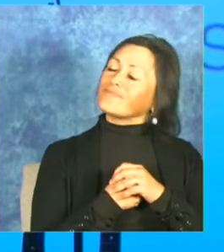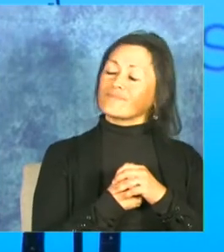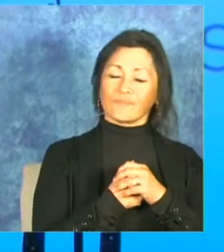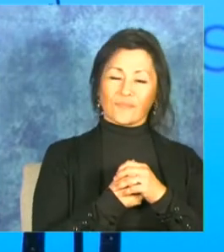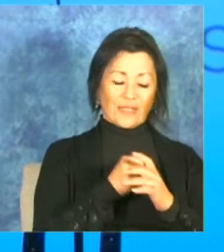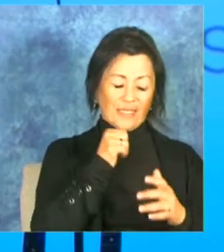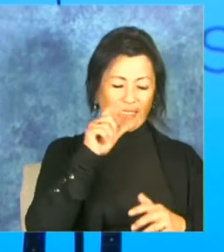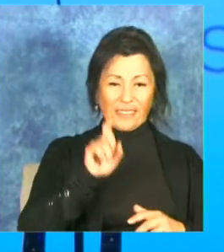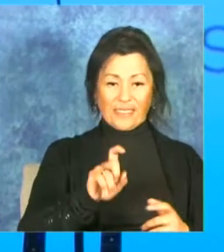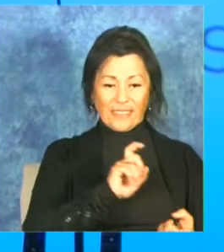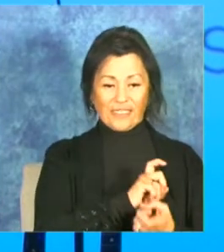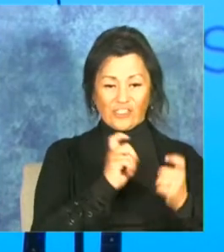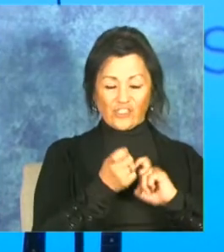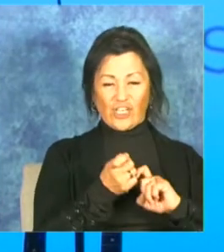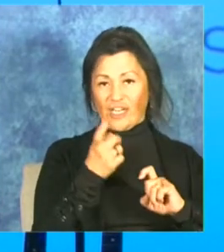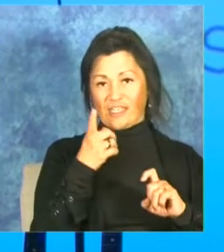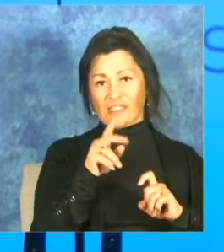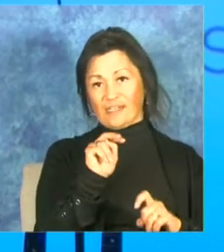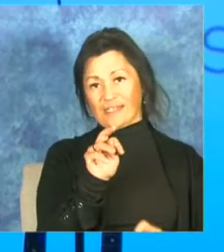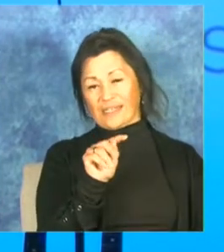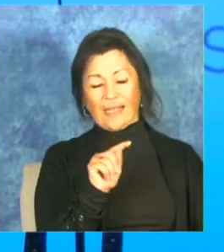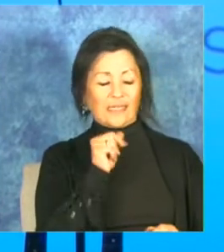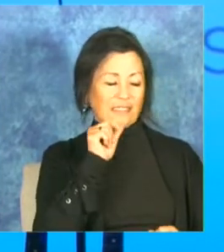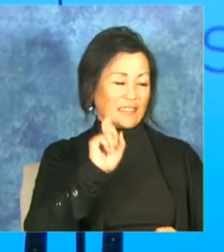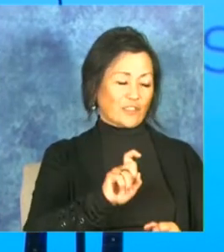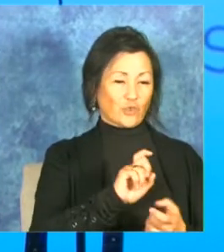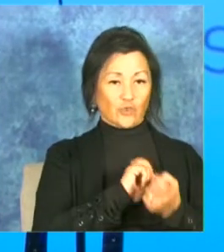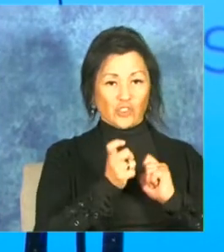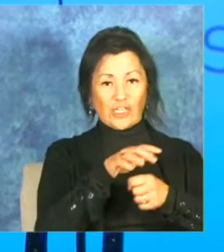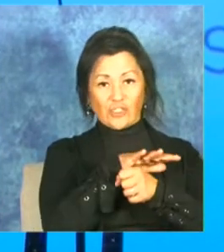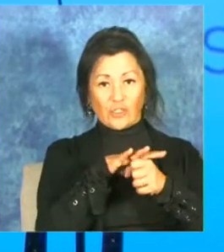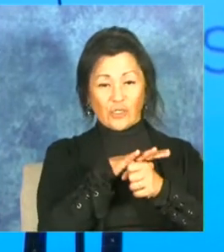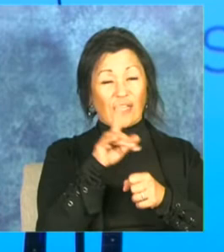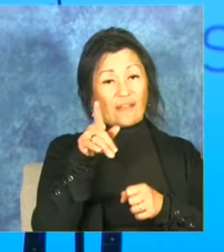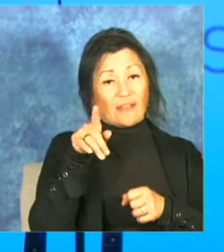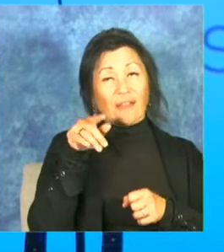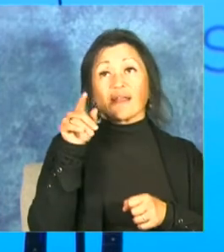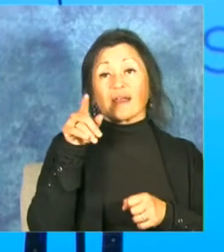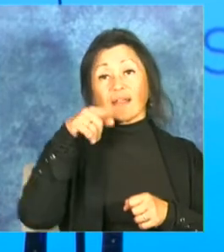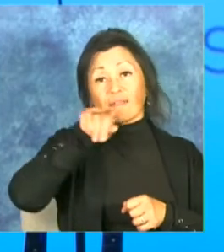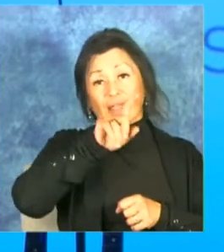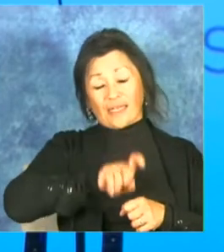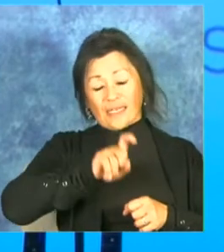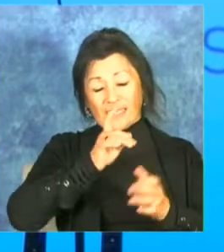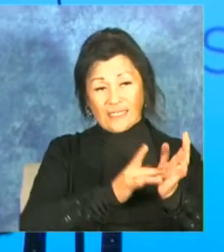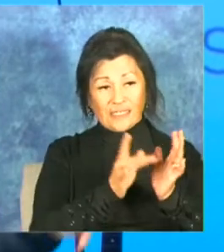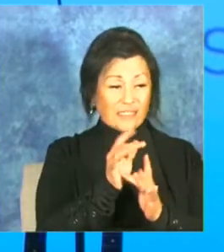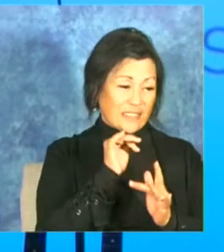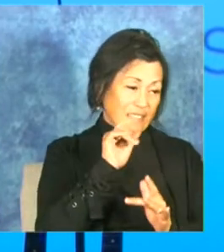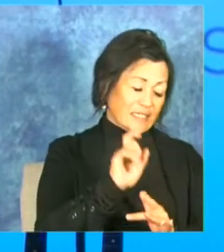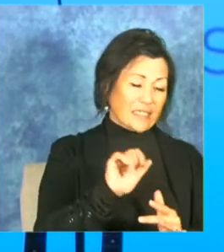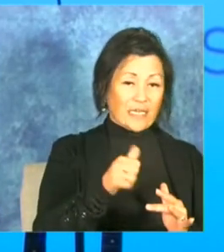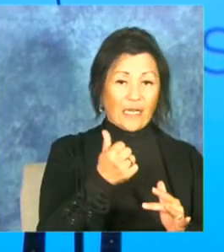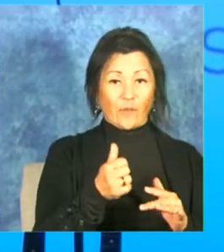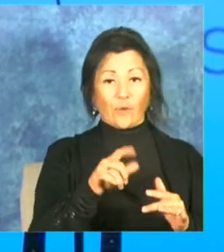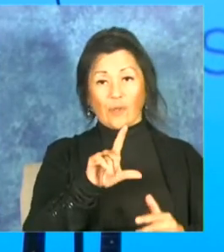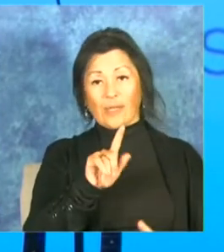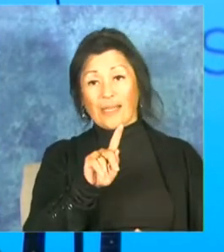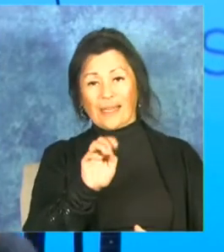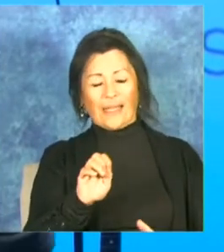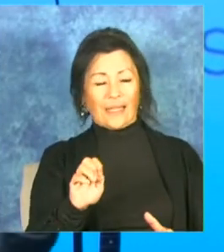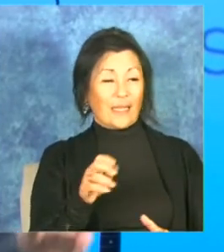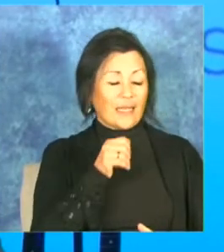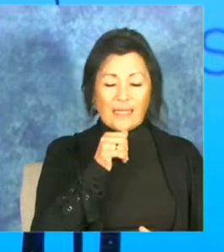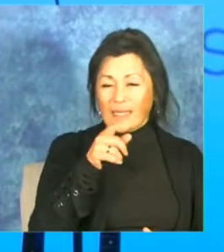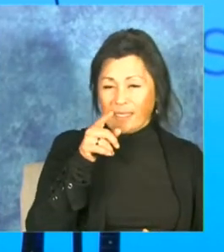They didn't need to change their nets or their location. They just needed Jesus. They didn't need another lake.